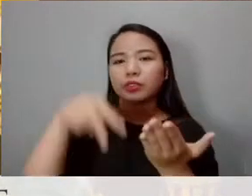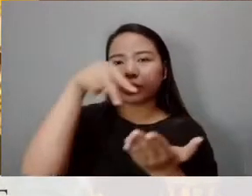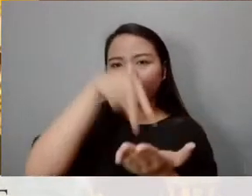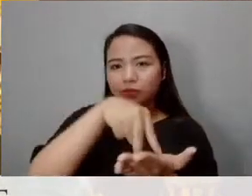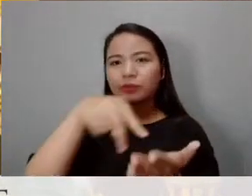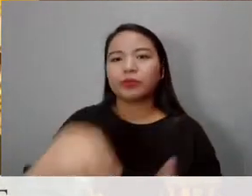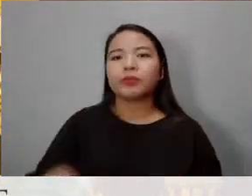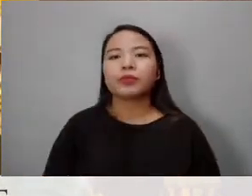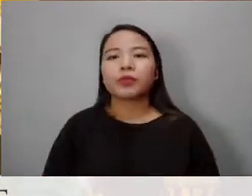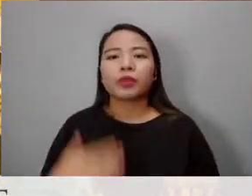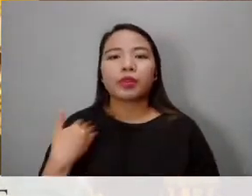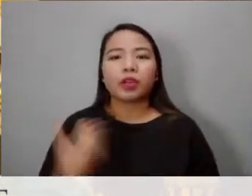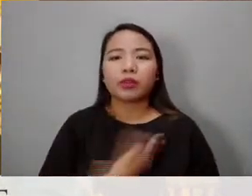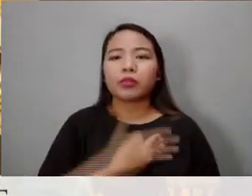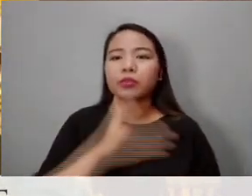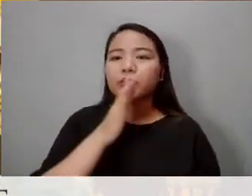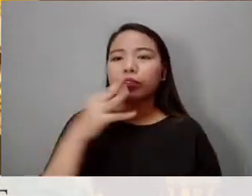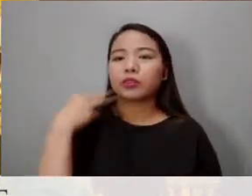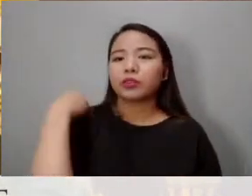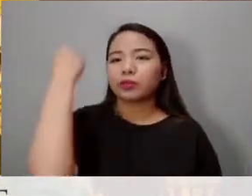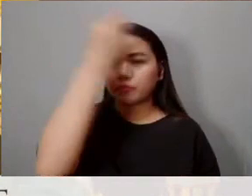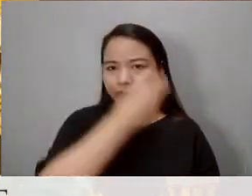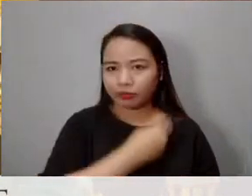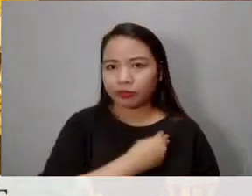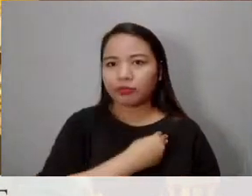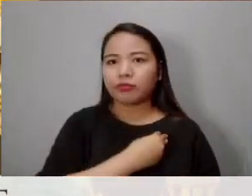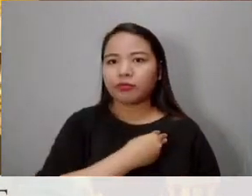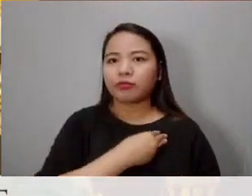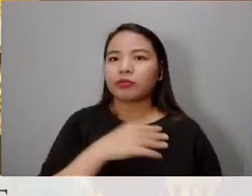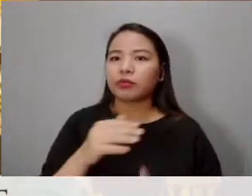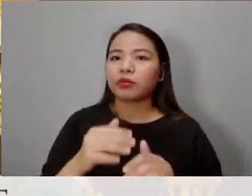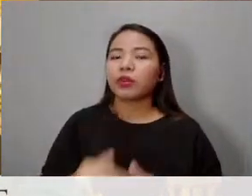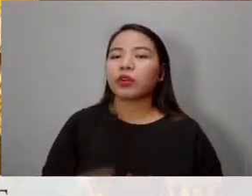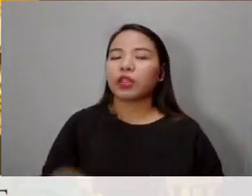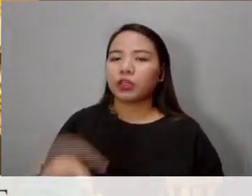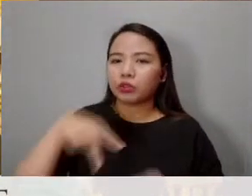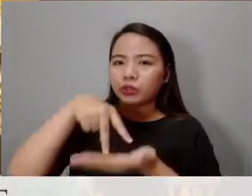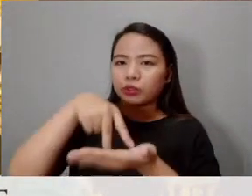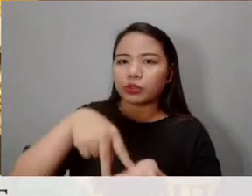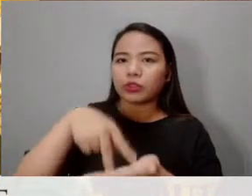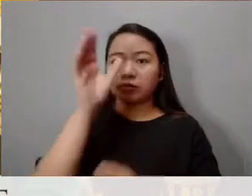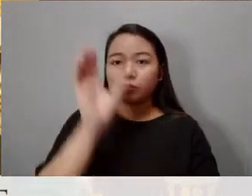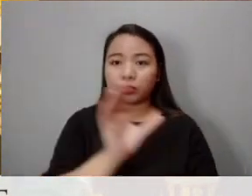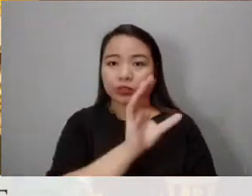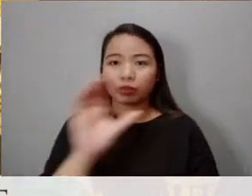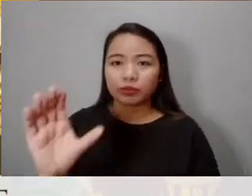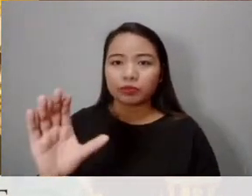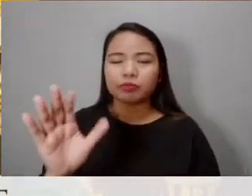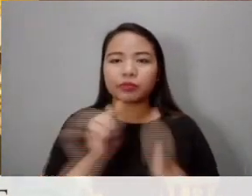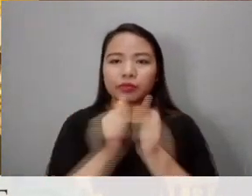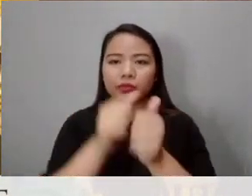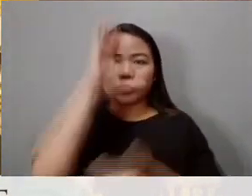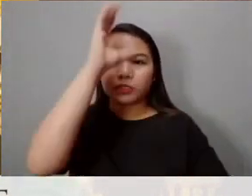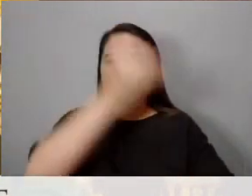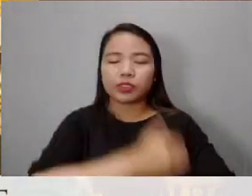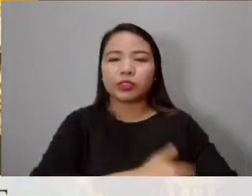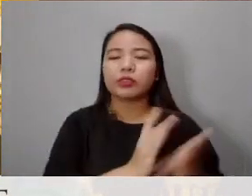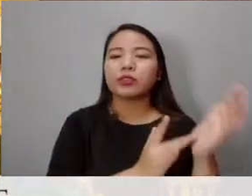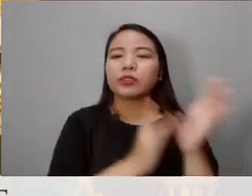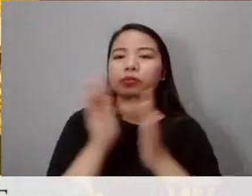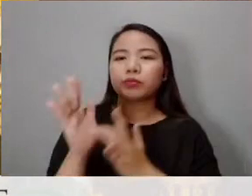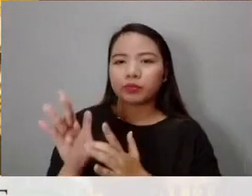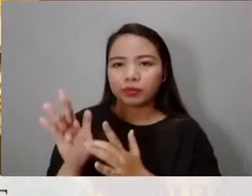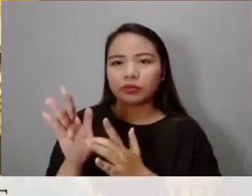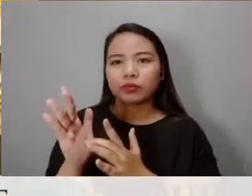Mother Mary, who stood at the foot of the cross and accompanies her Son Jesus in doing the will of